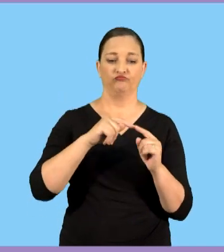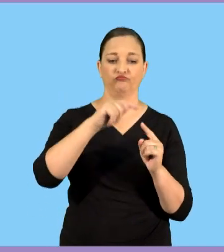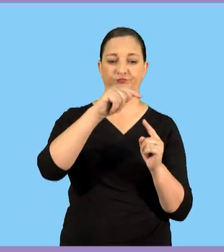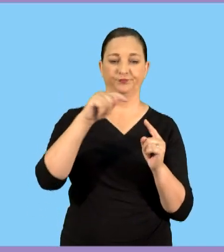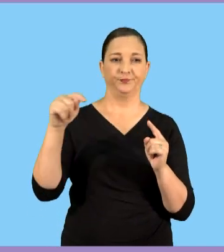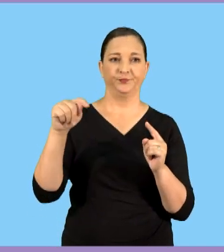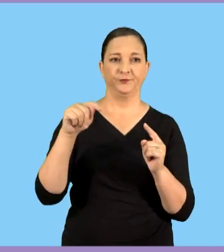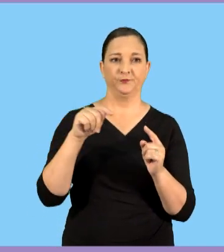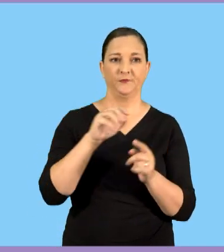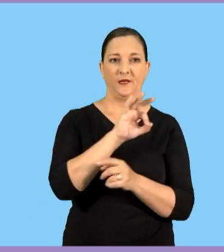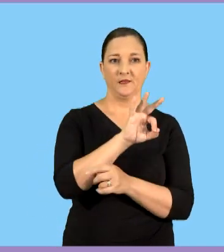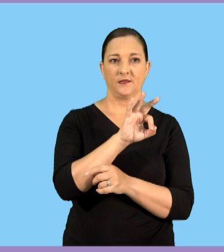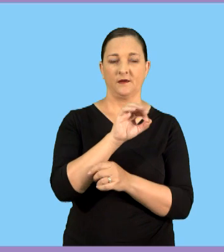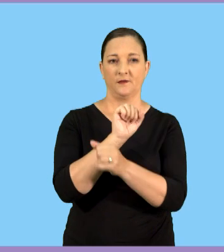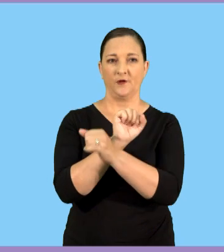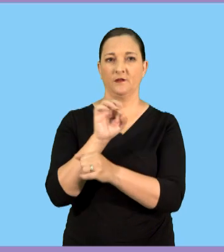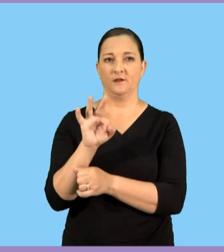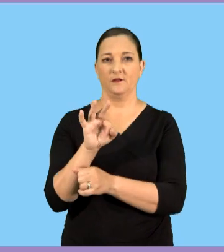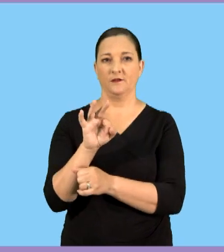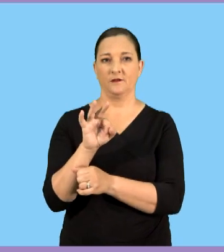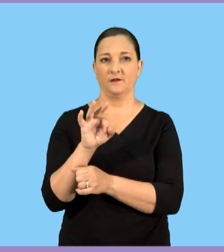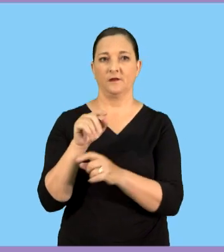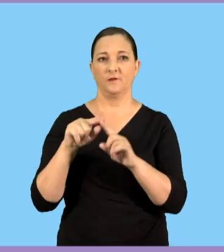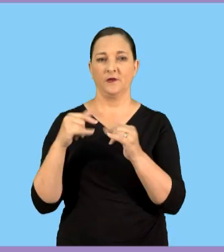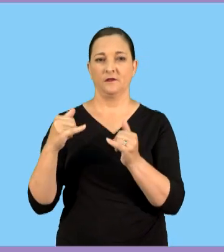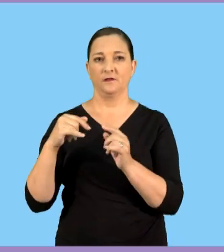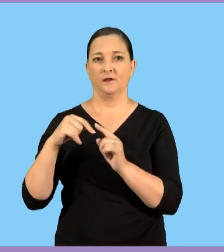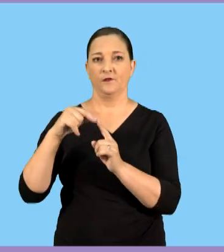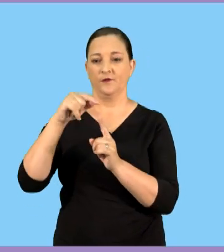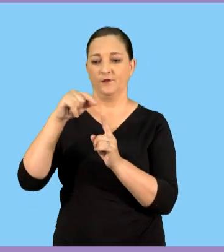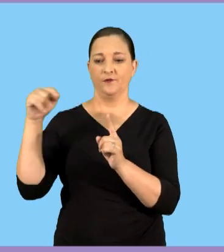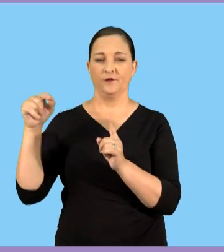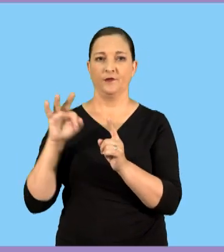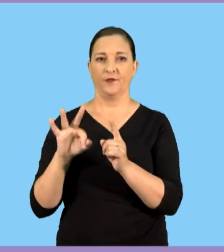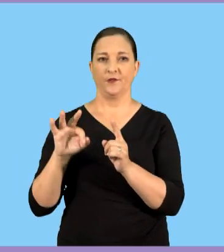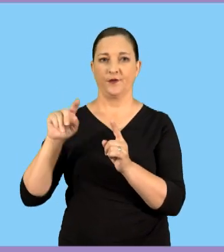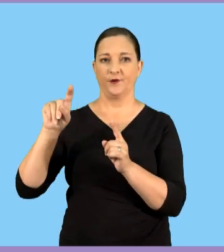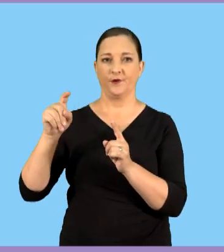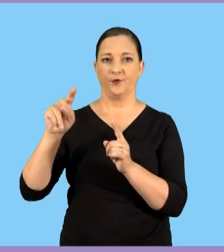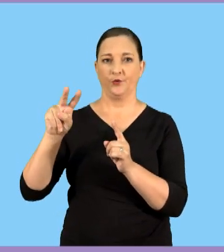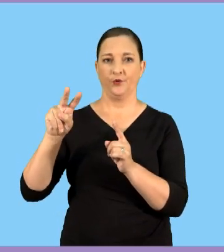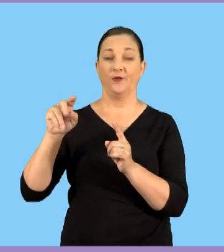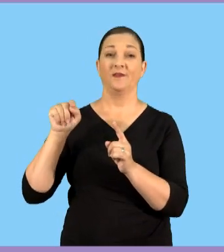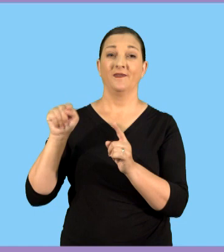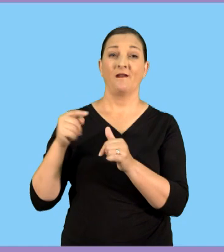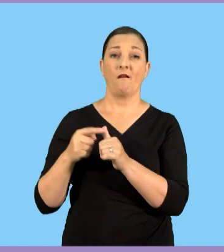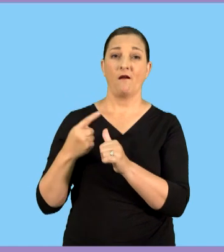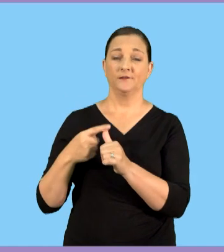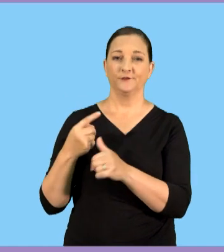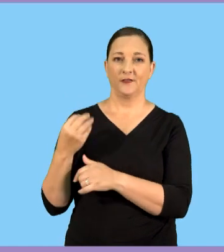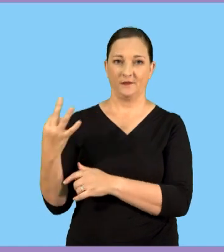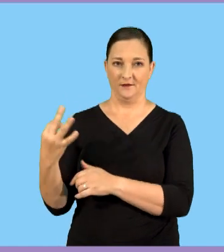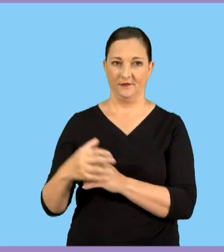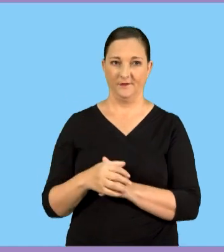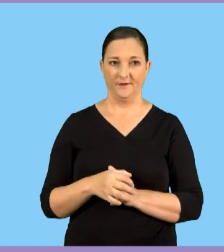would be the square root of 3 multiplied by 3. And we know that is the square root of 3 squared. That is just going to give me an